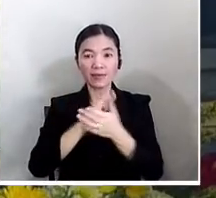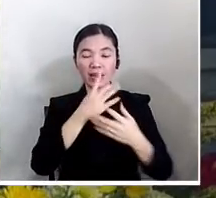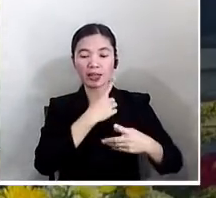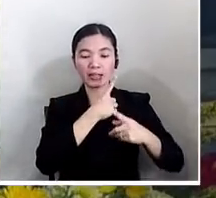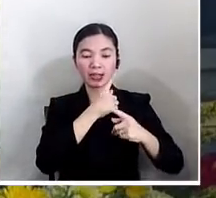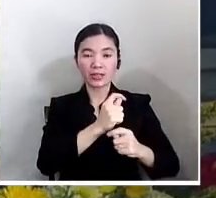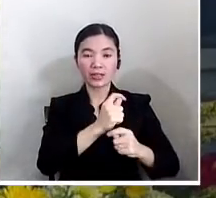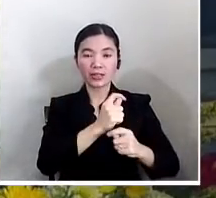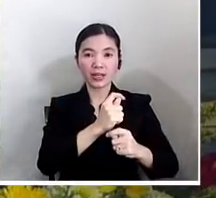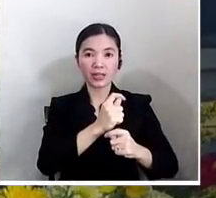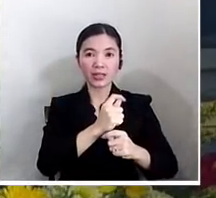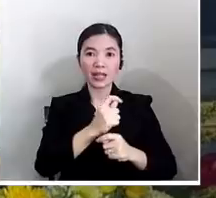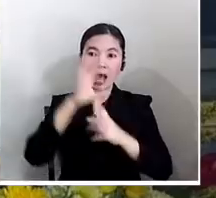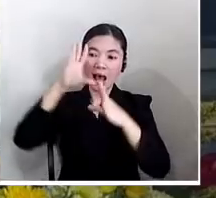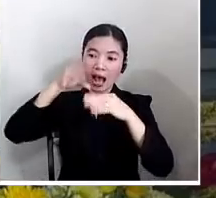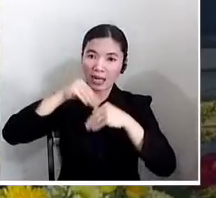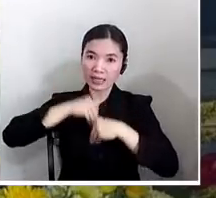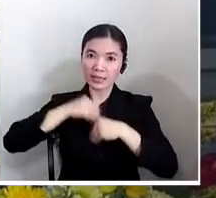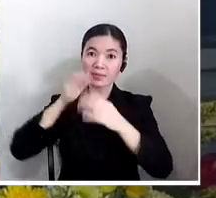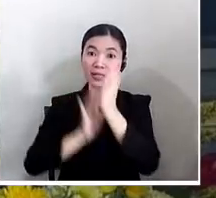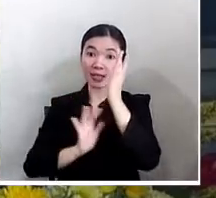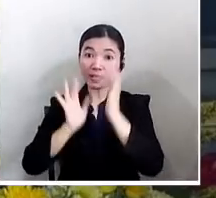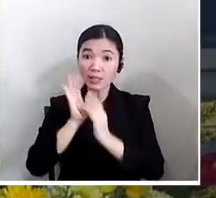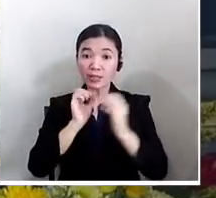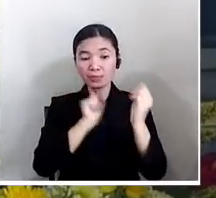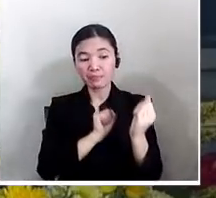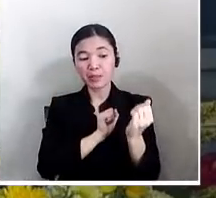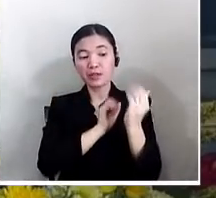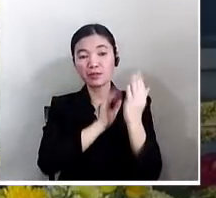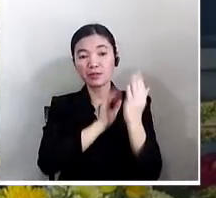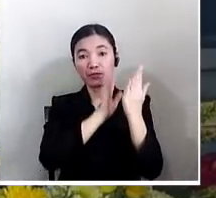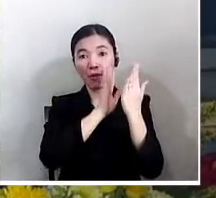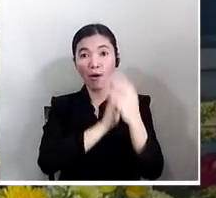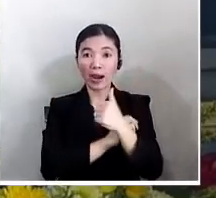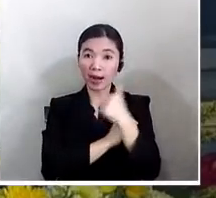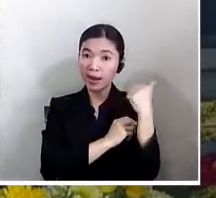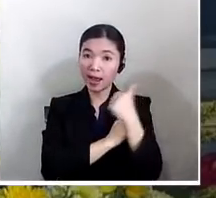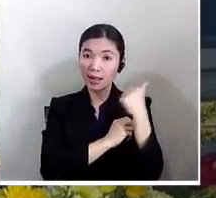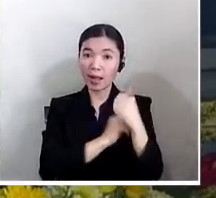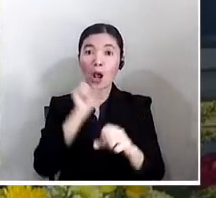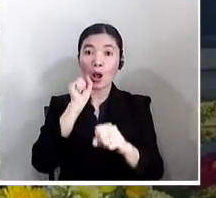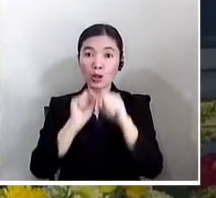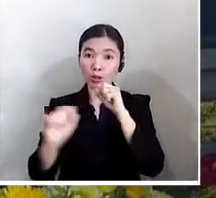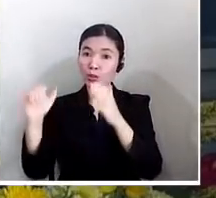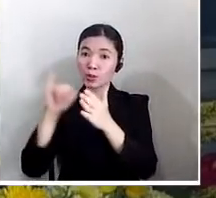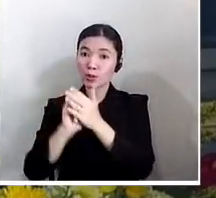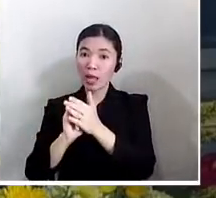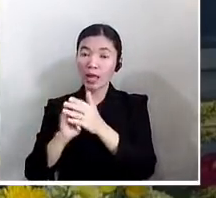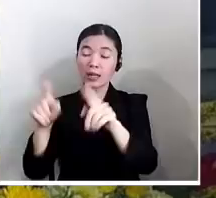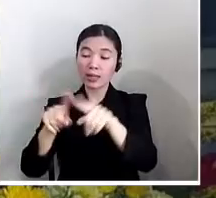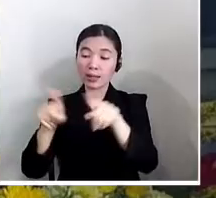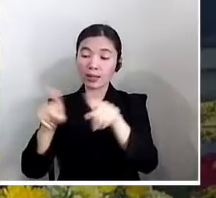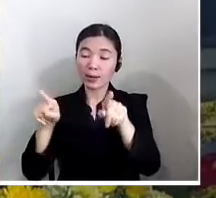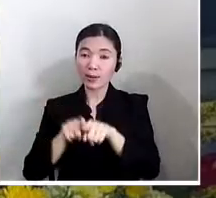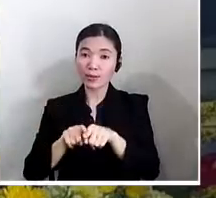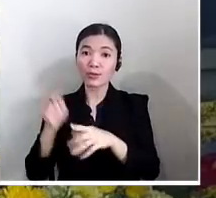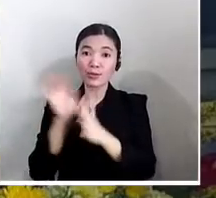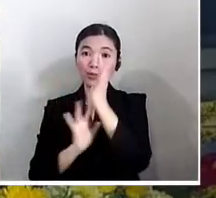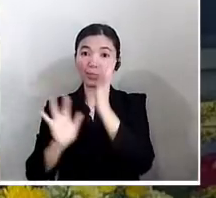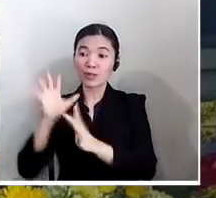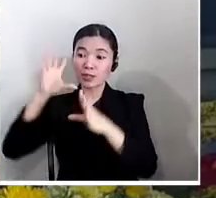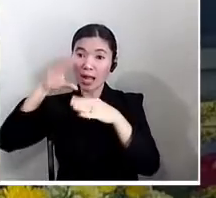Acknowledge Him before others so that He will acknowledge us before His